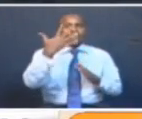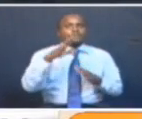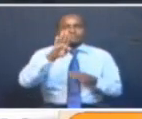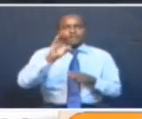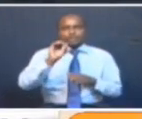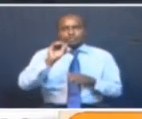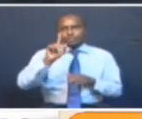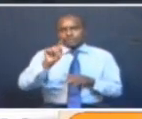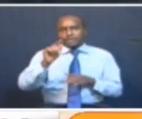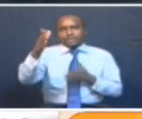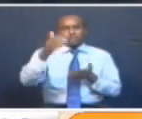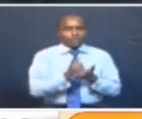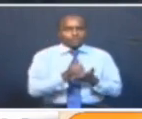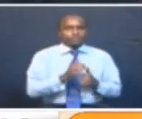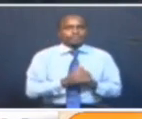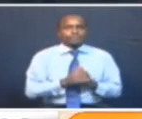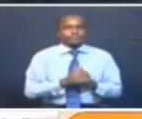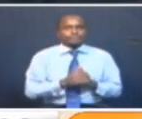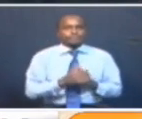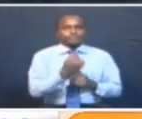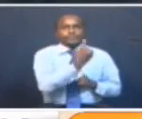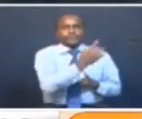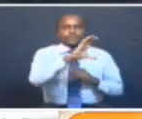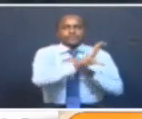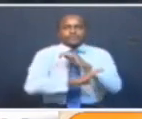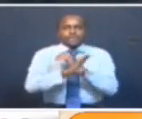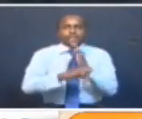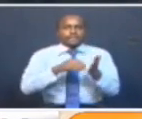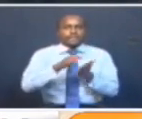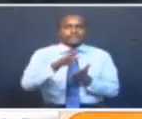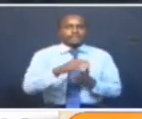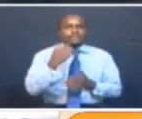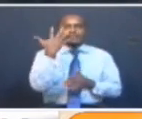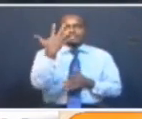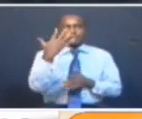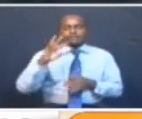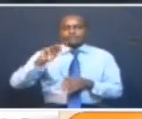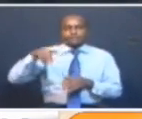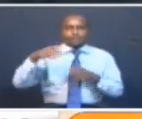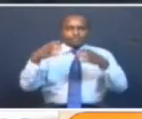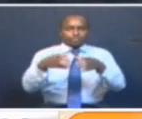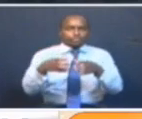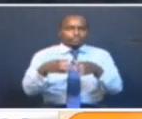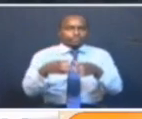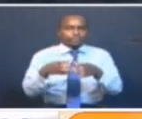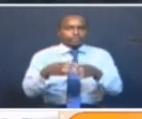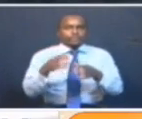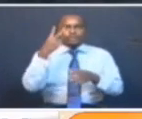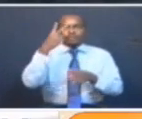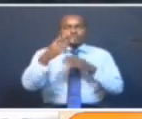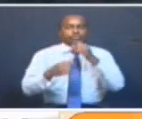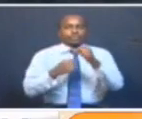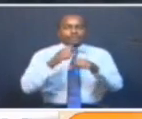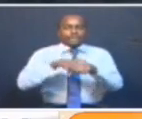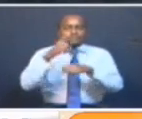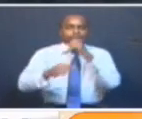the Pan-African Parliament. Yeah. Every country sends five members of parliament there twice a year. Right.